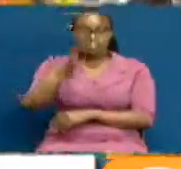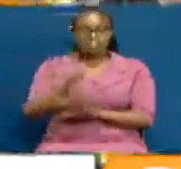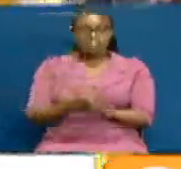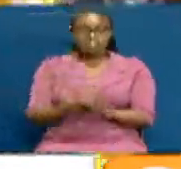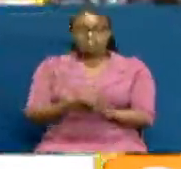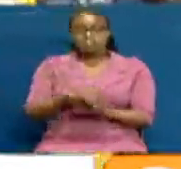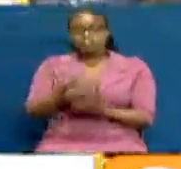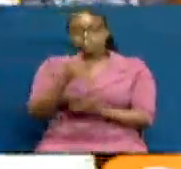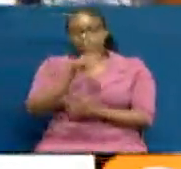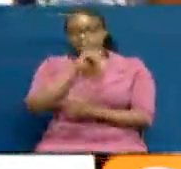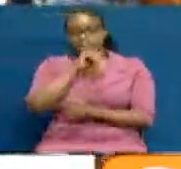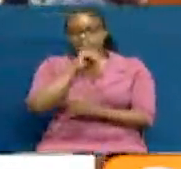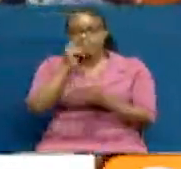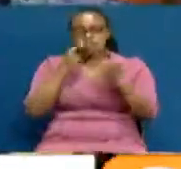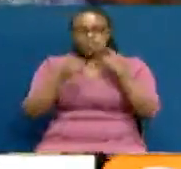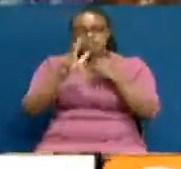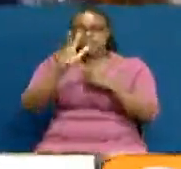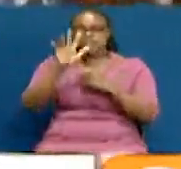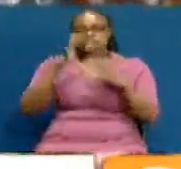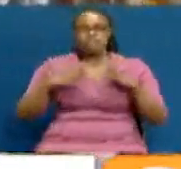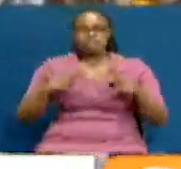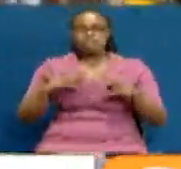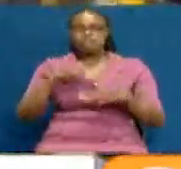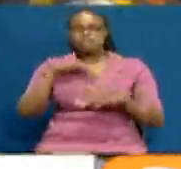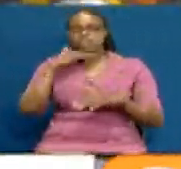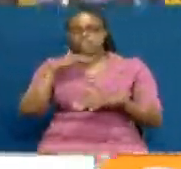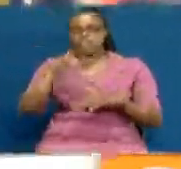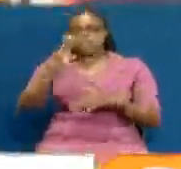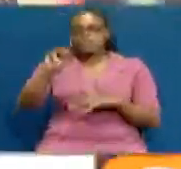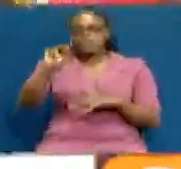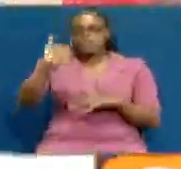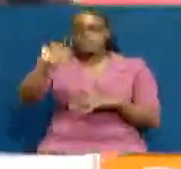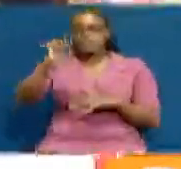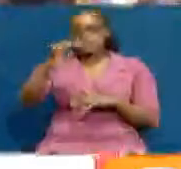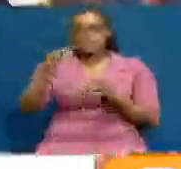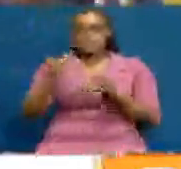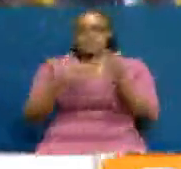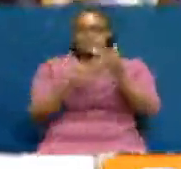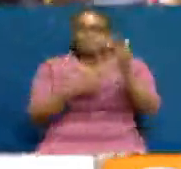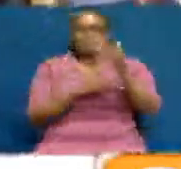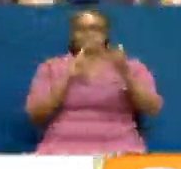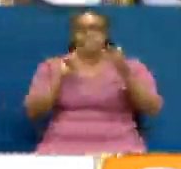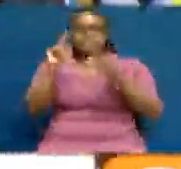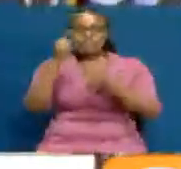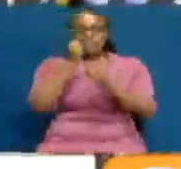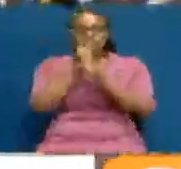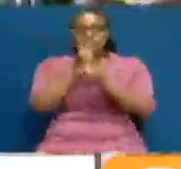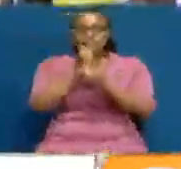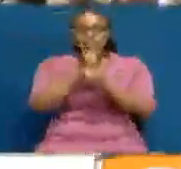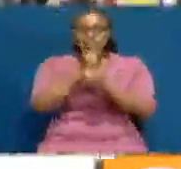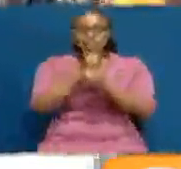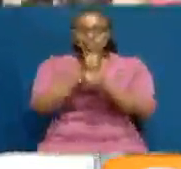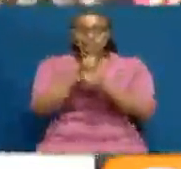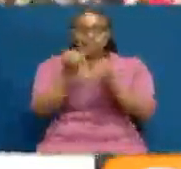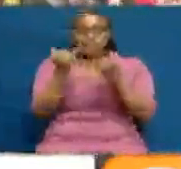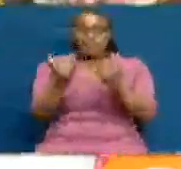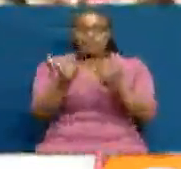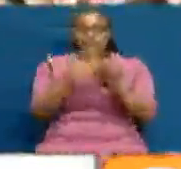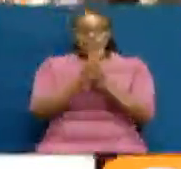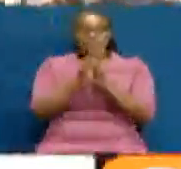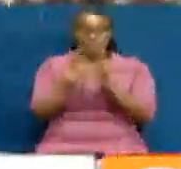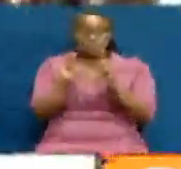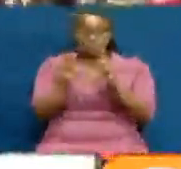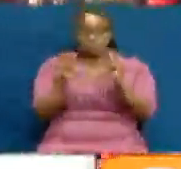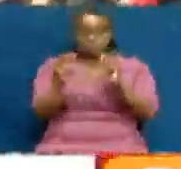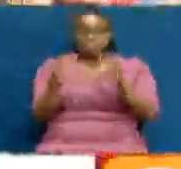Odinga mourned the 35 people who died in the Nithi Bridge accident, saying his first assignment in office will be to